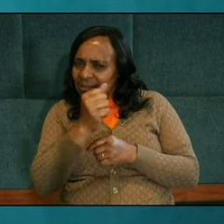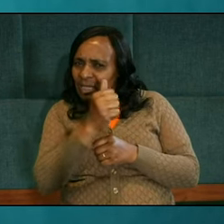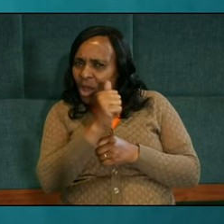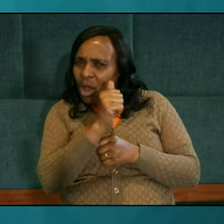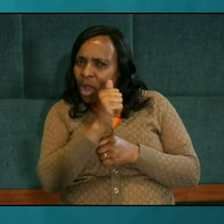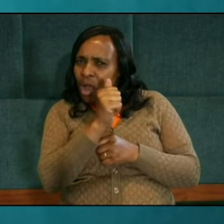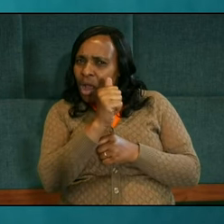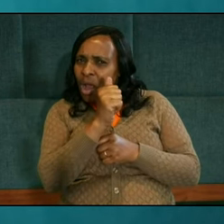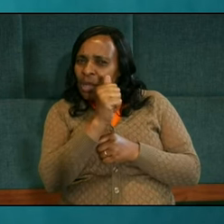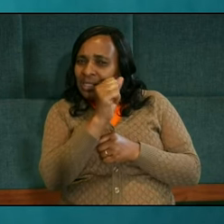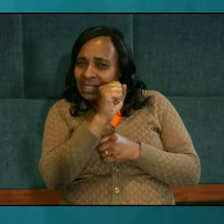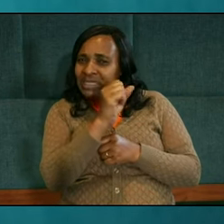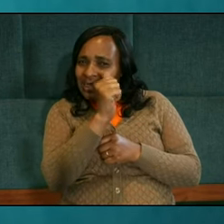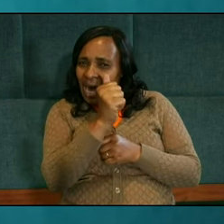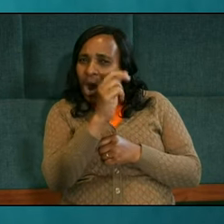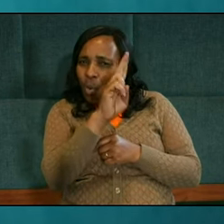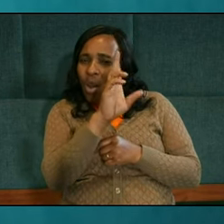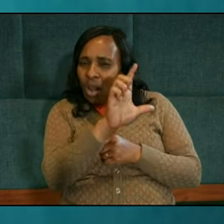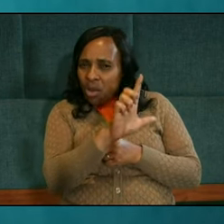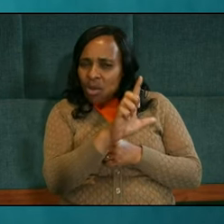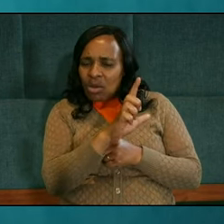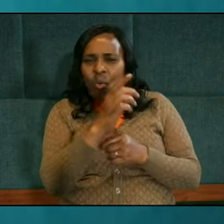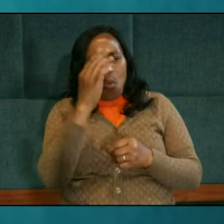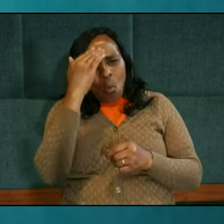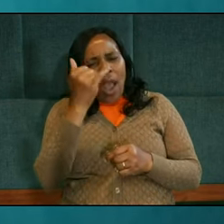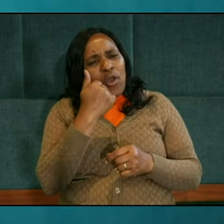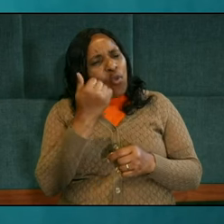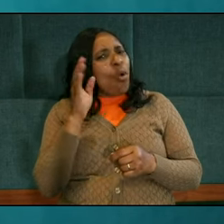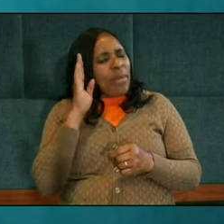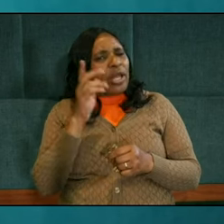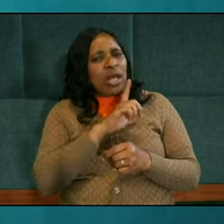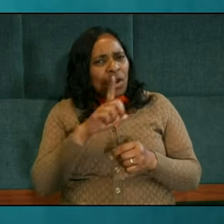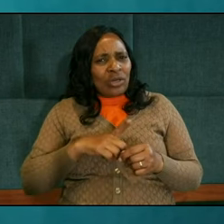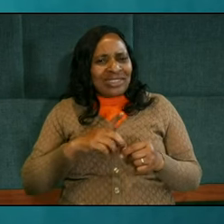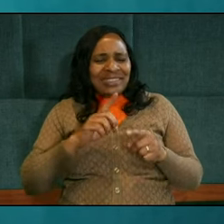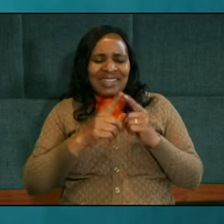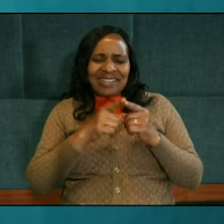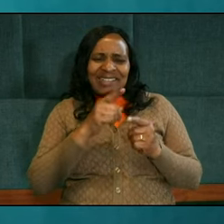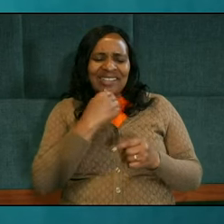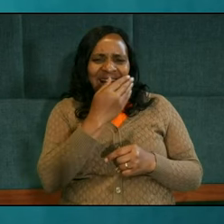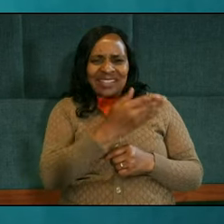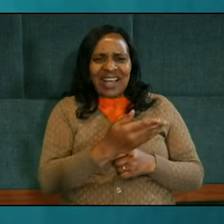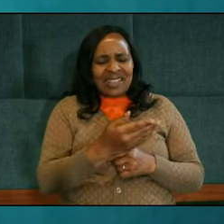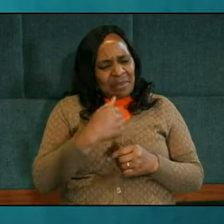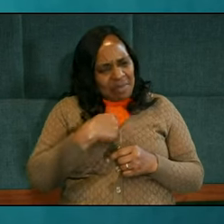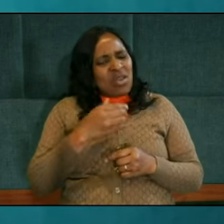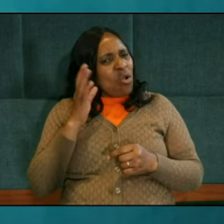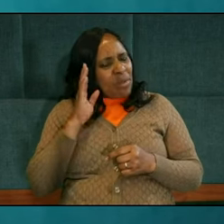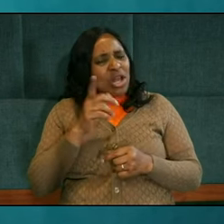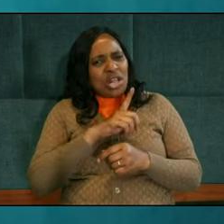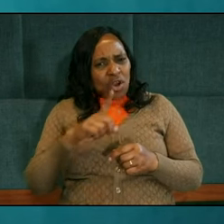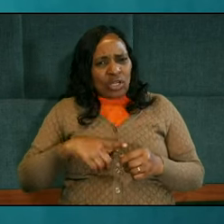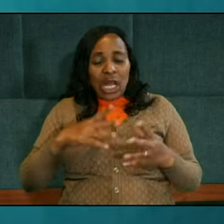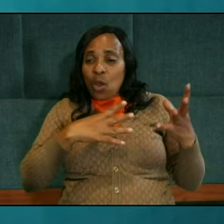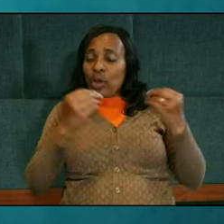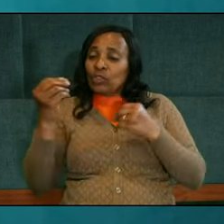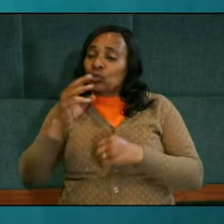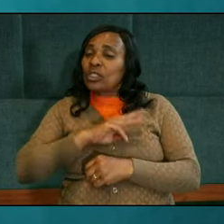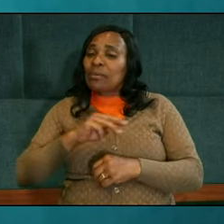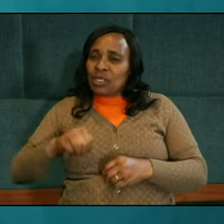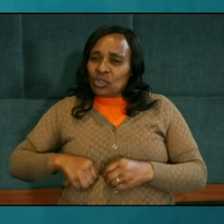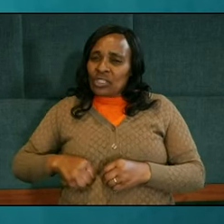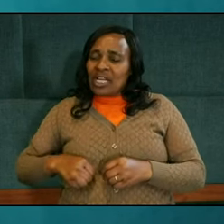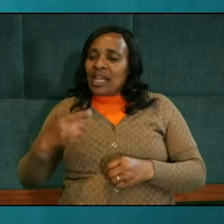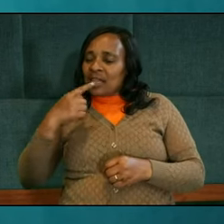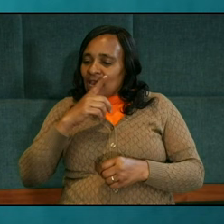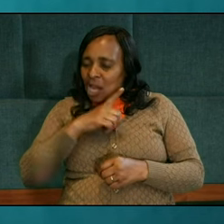why did you not obey the Lord? Saul says, but I did obey the Lord. Saul said, I went on the mission and the